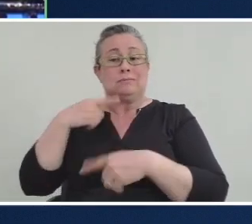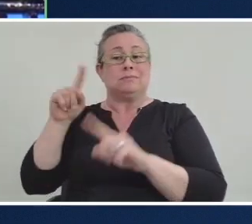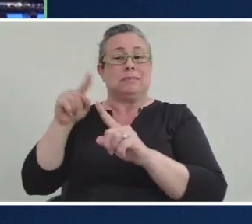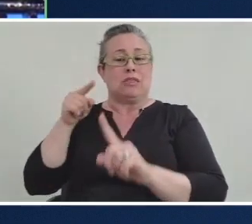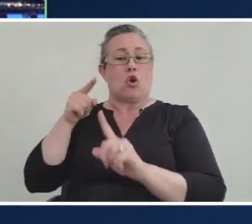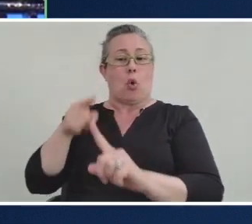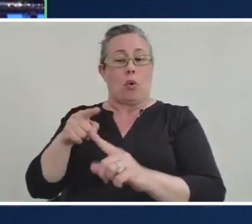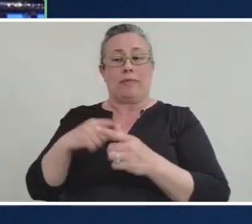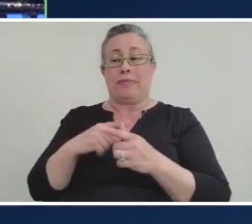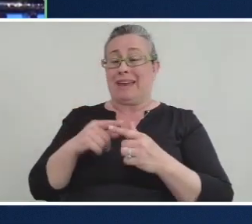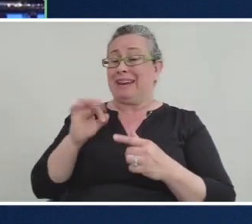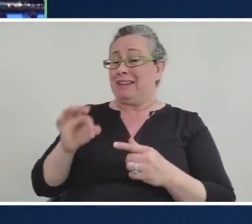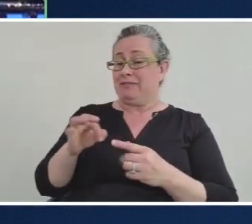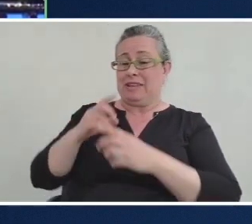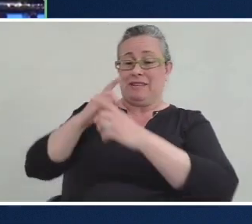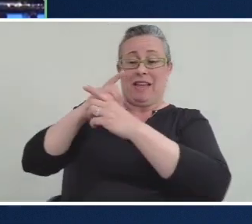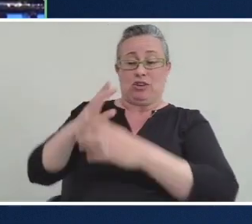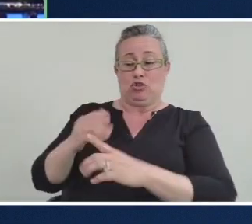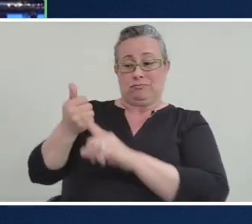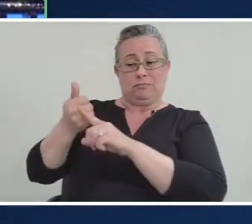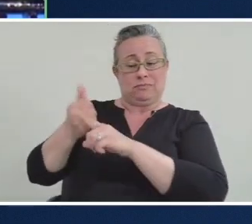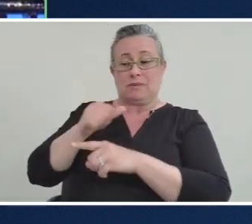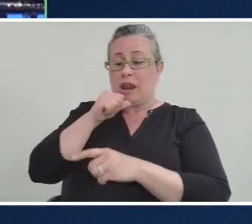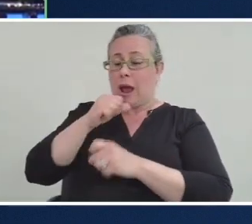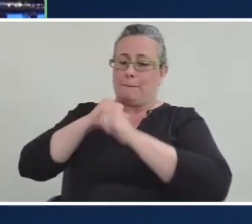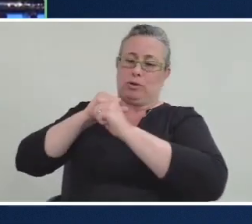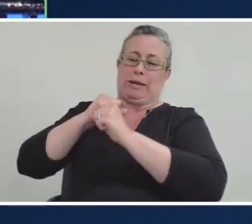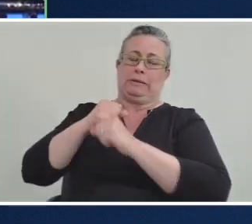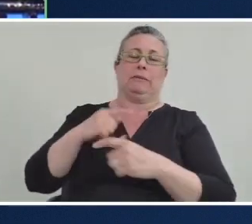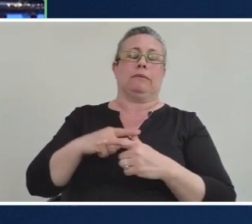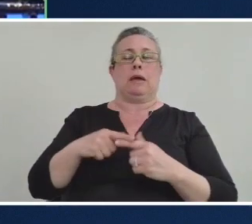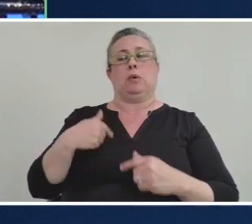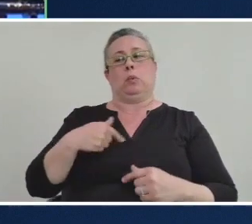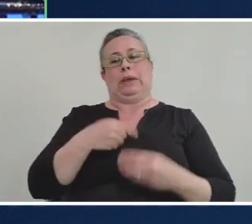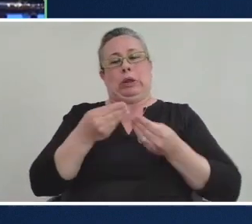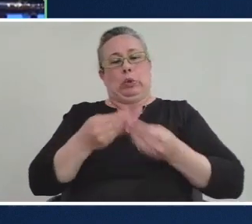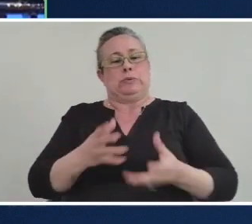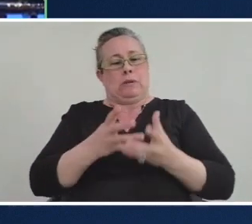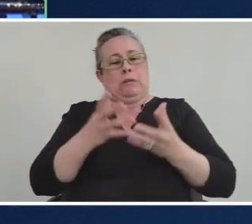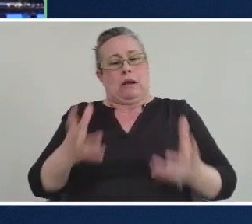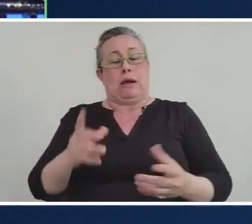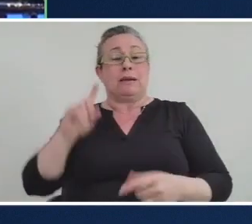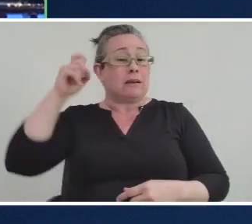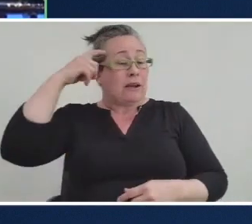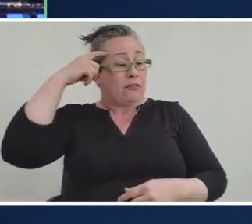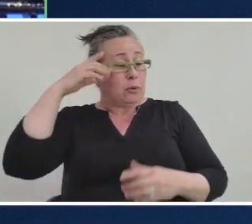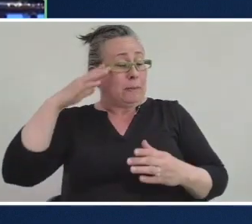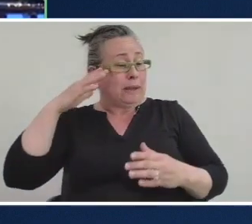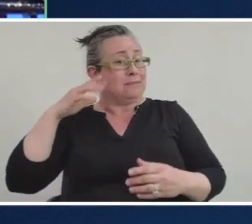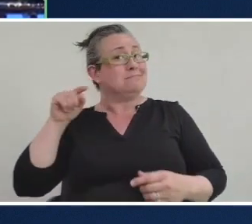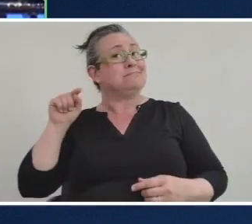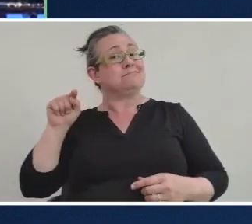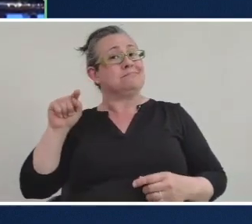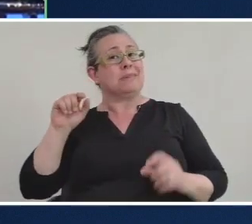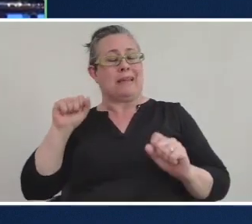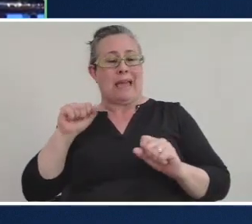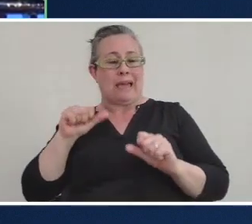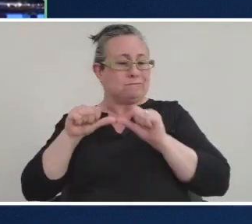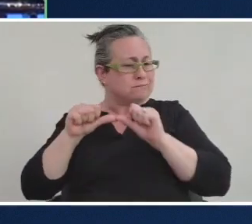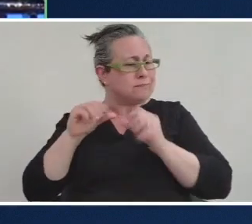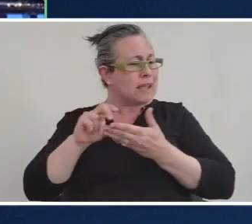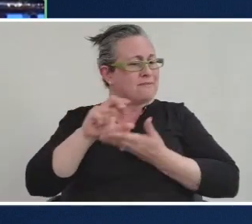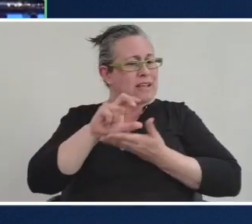are not protected, we lose a lot in this. And governments can keep, you know, investing some money in